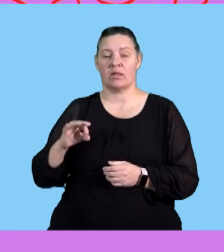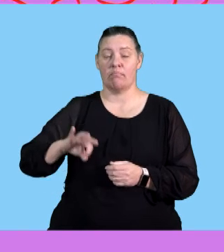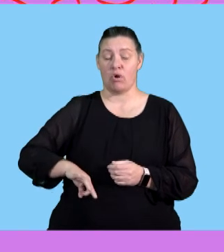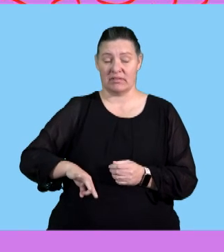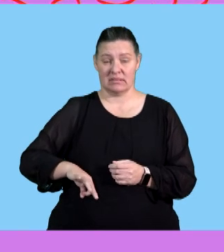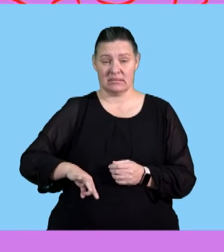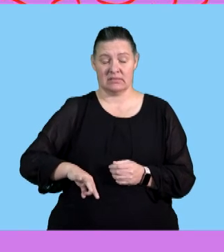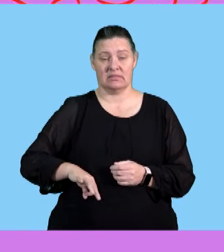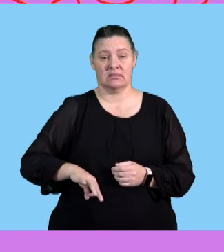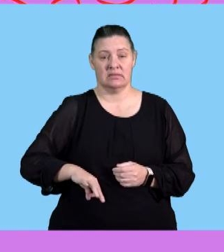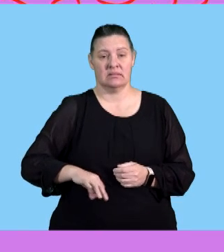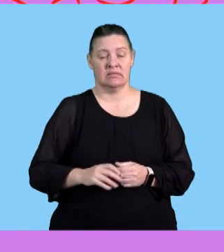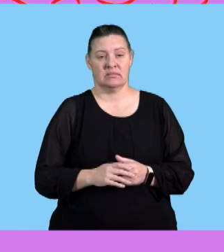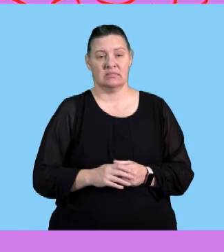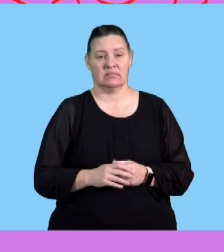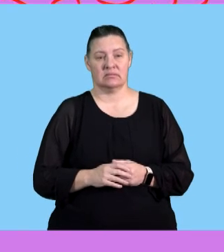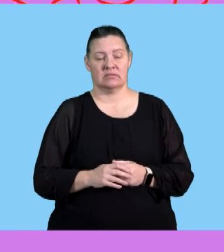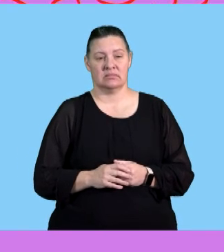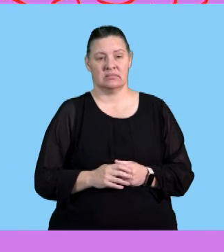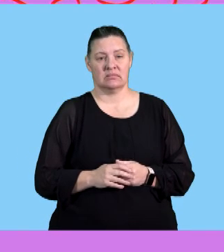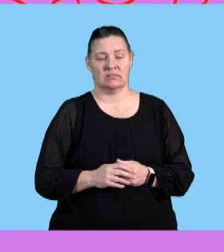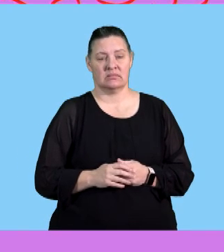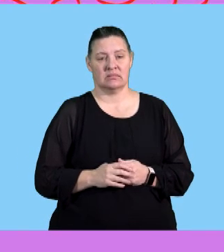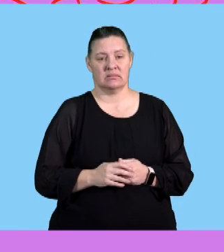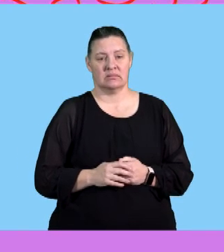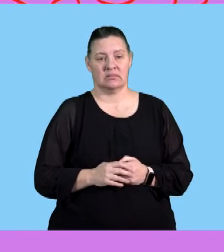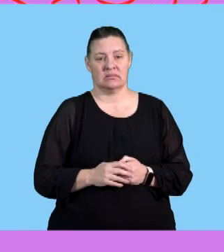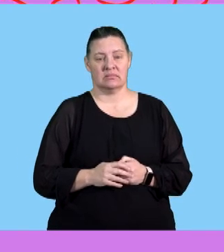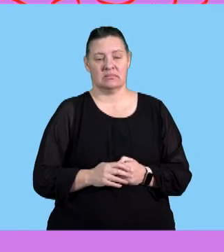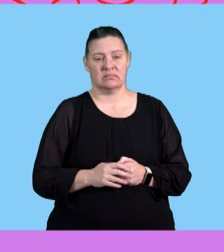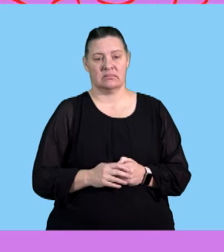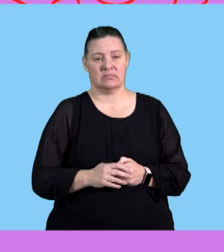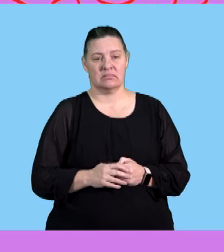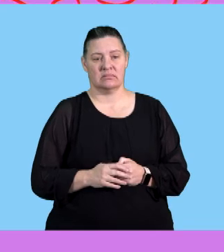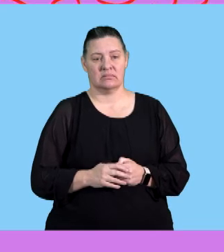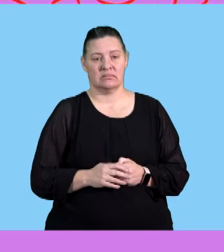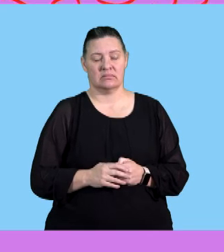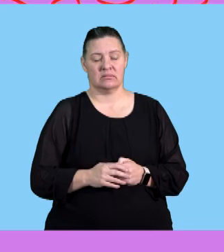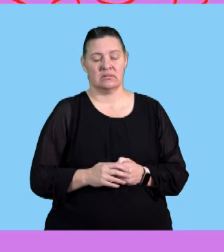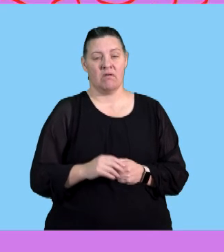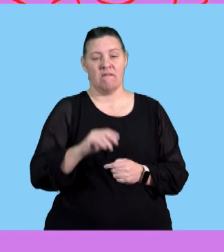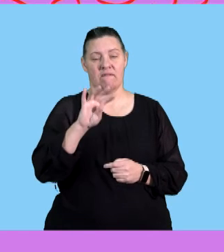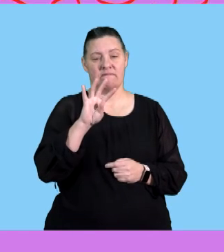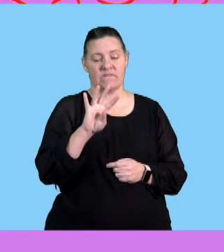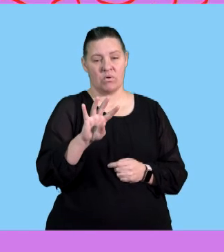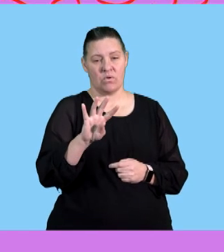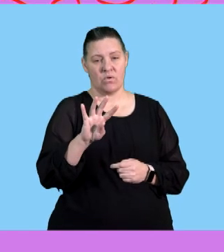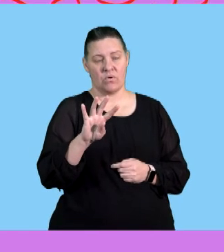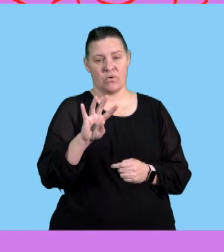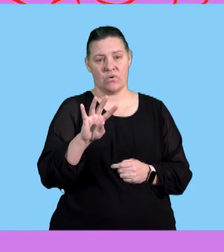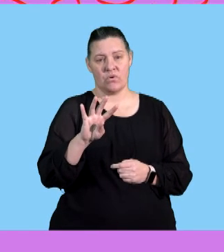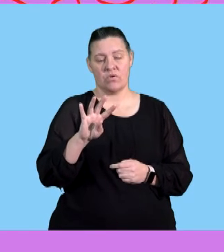her a profit. That was 33, sorry, a profit